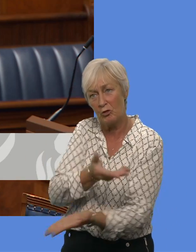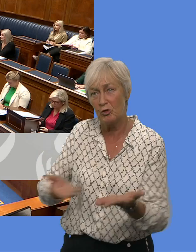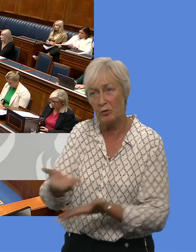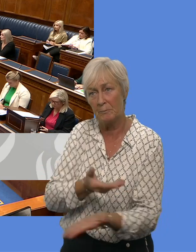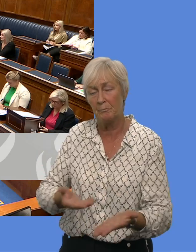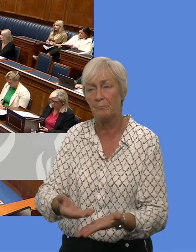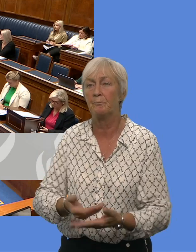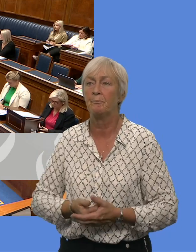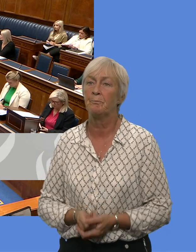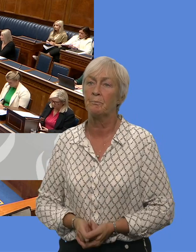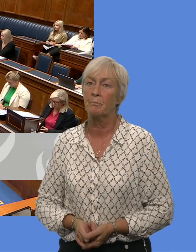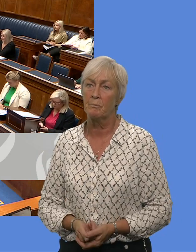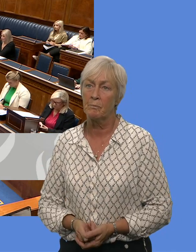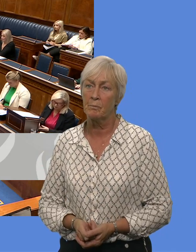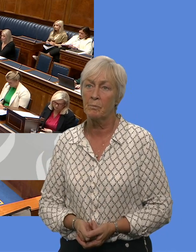Brooks.